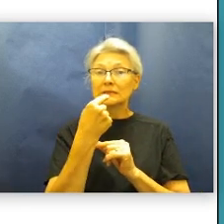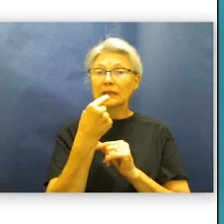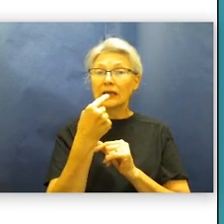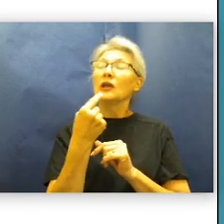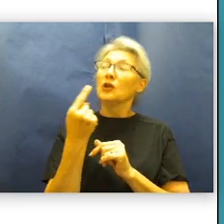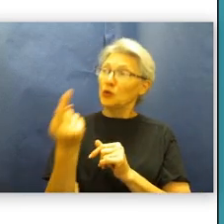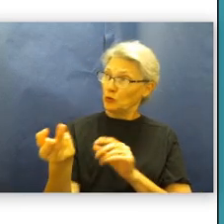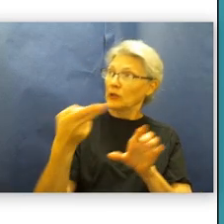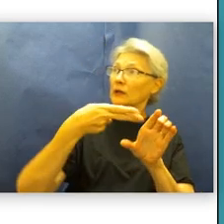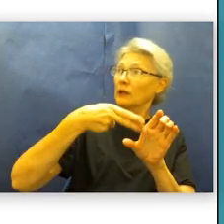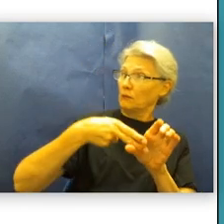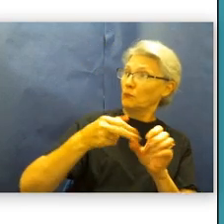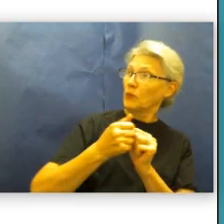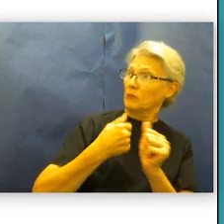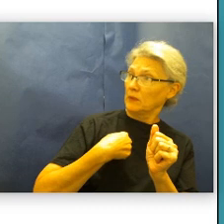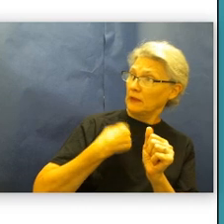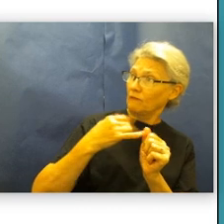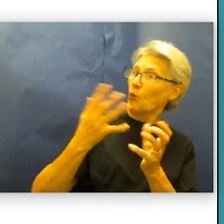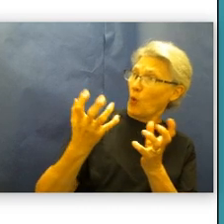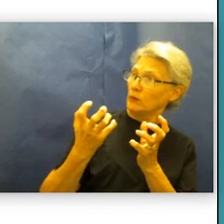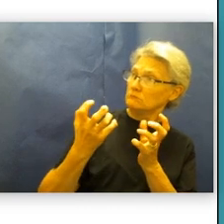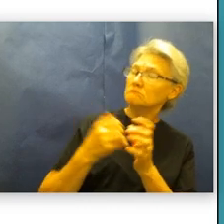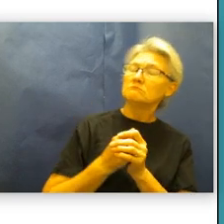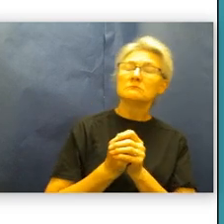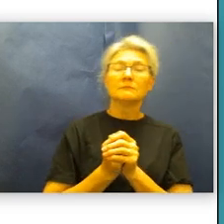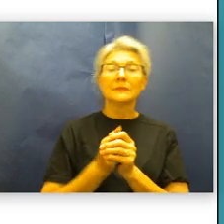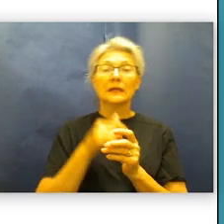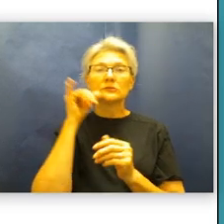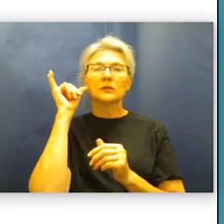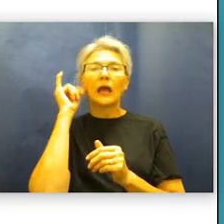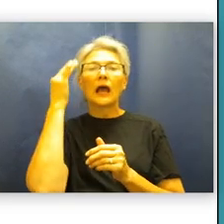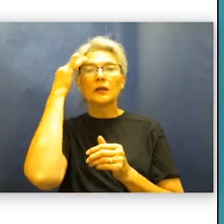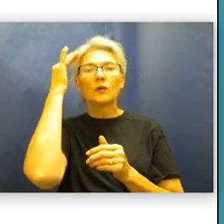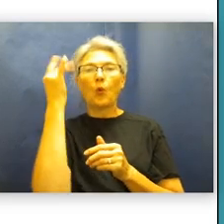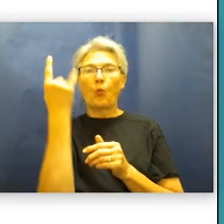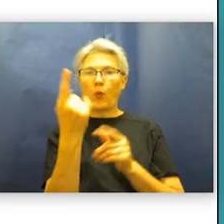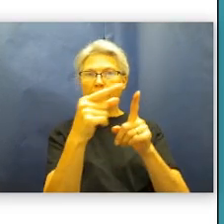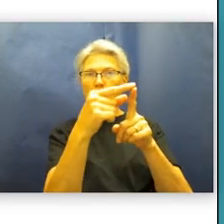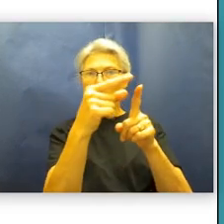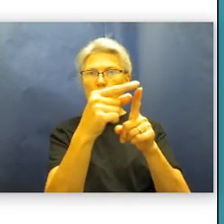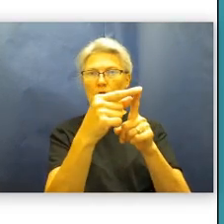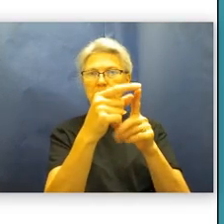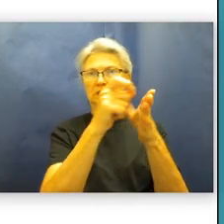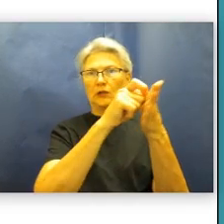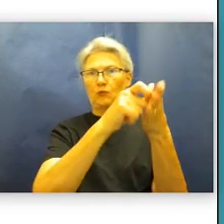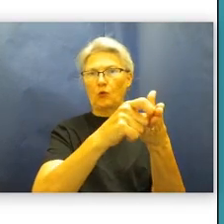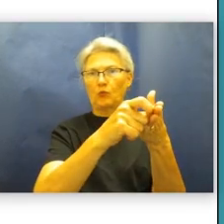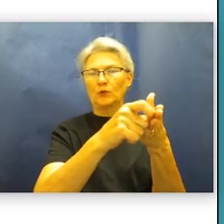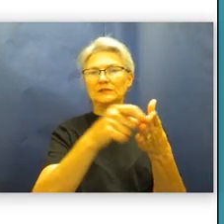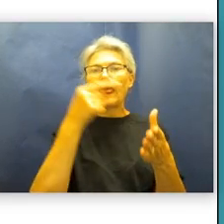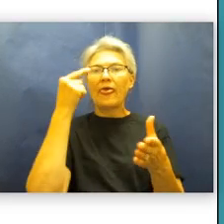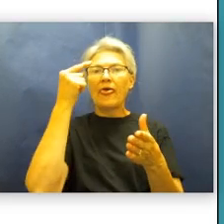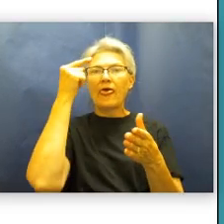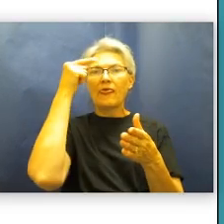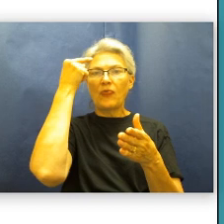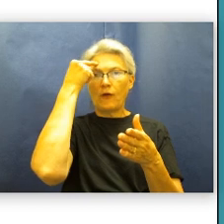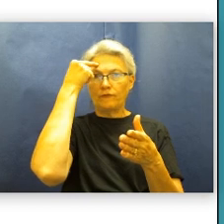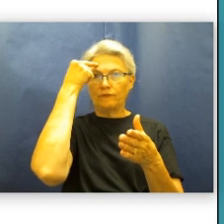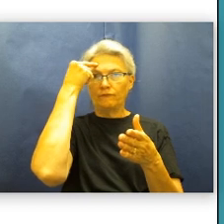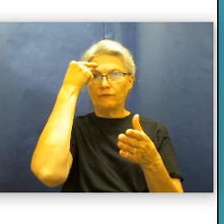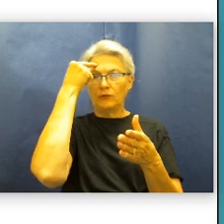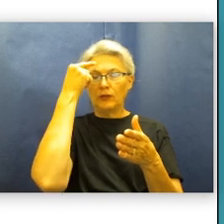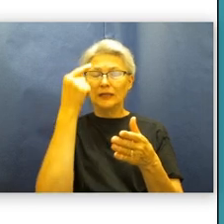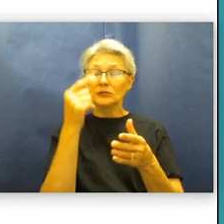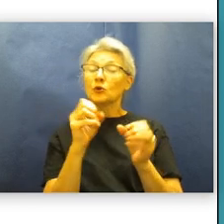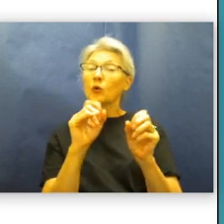you may come with me if you like." Now, yesterday, I know that one of the words that I put down for her was thoughtful. And it's okay